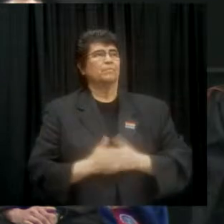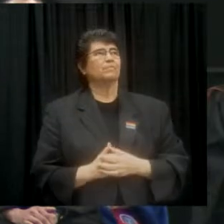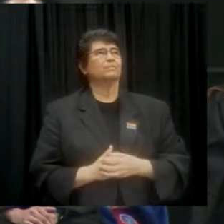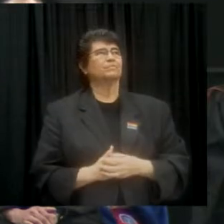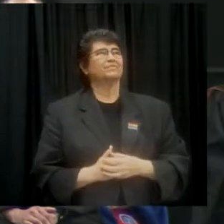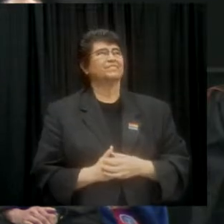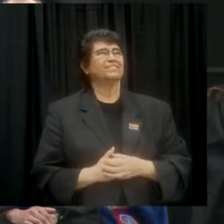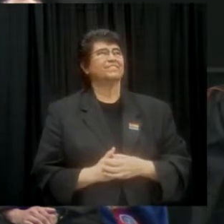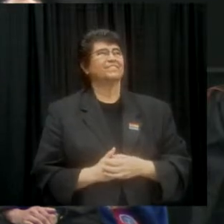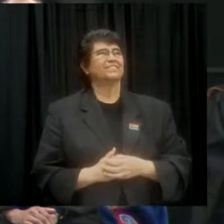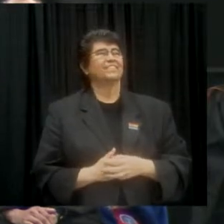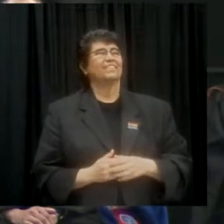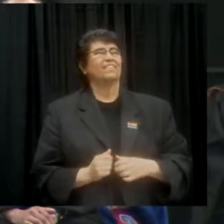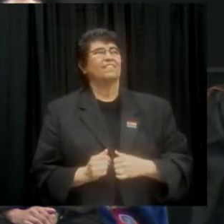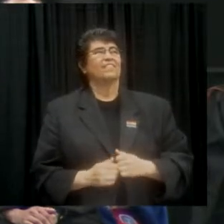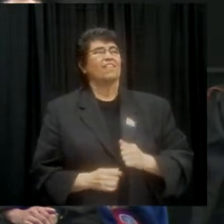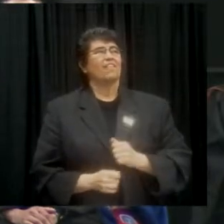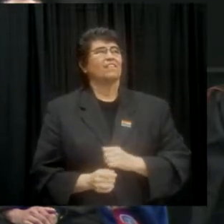Okay.